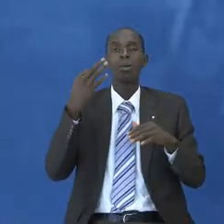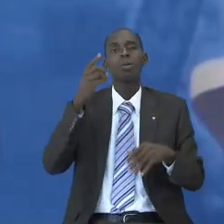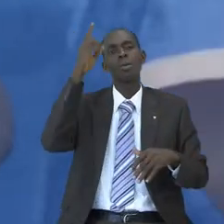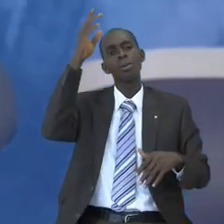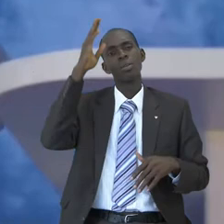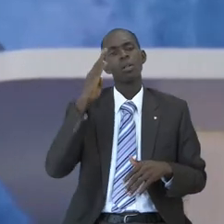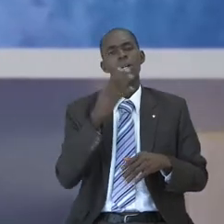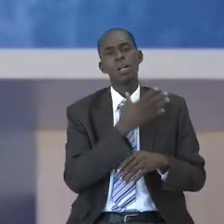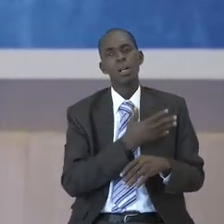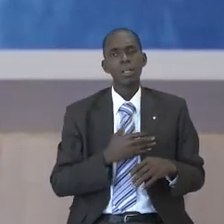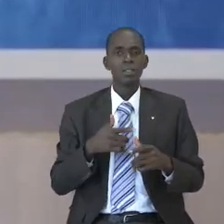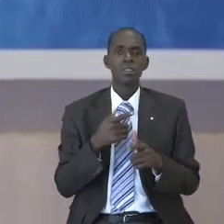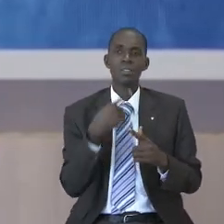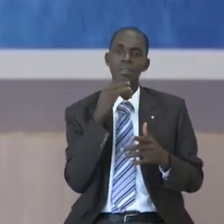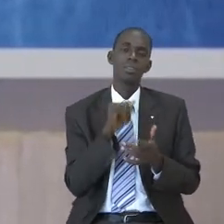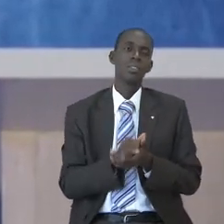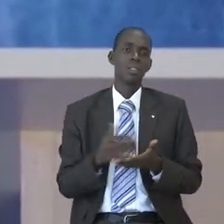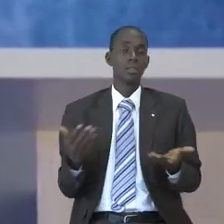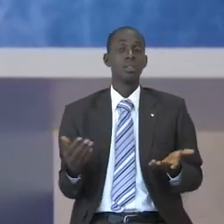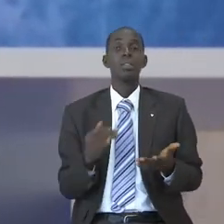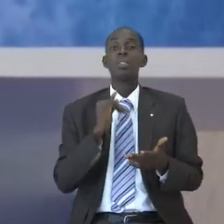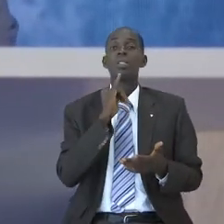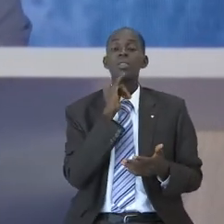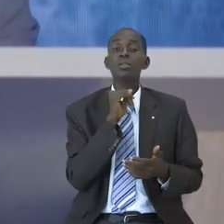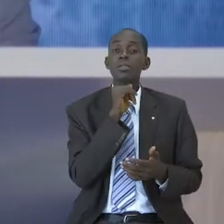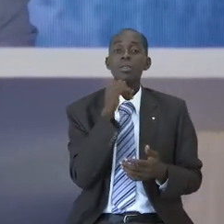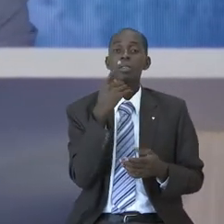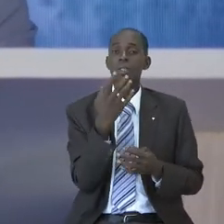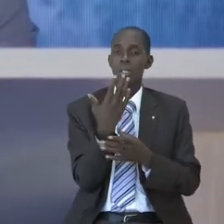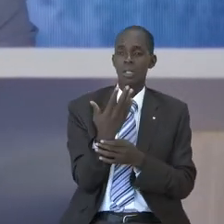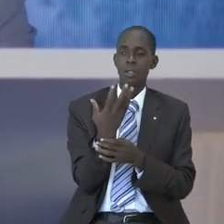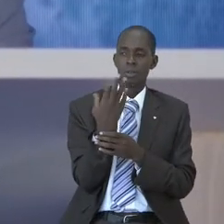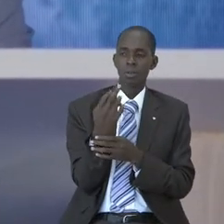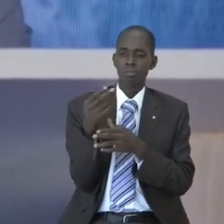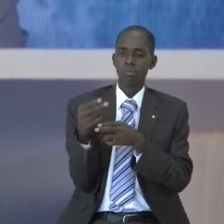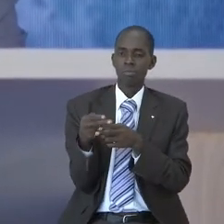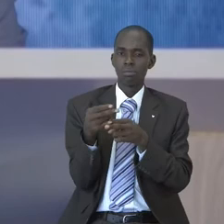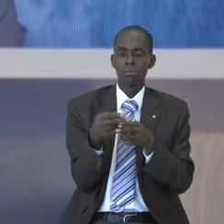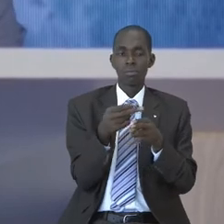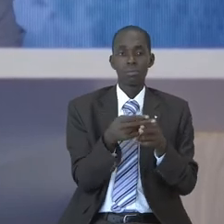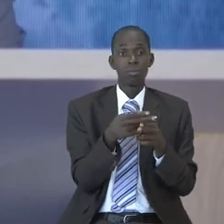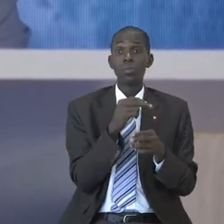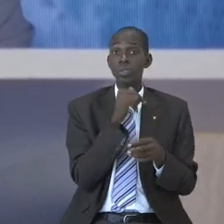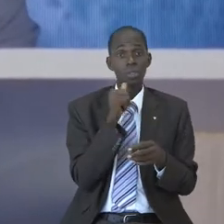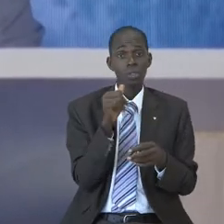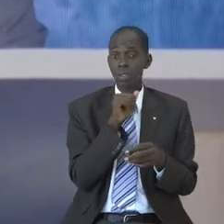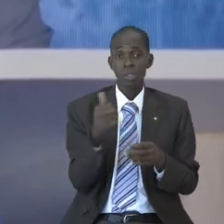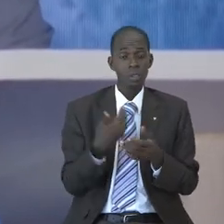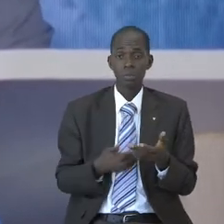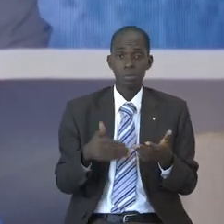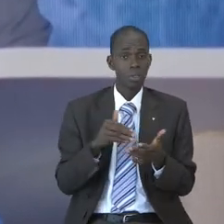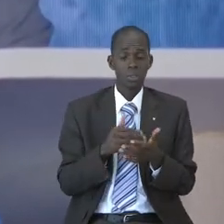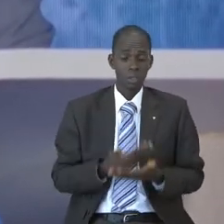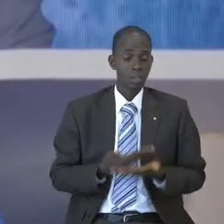then we're saying, it's not the hand of so-and-so, not brother,